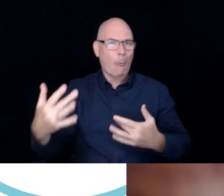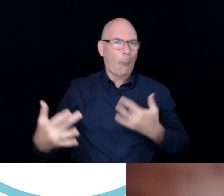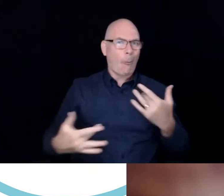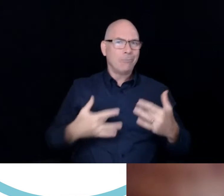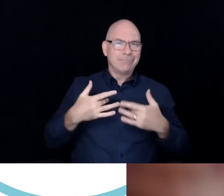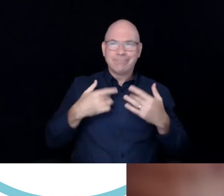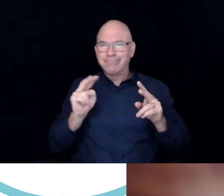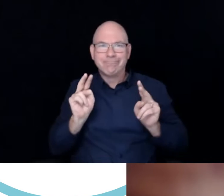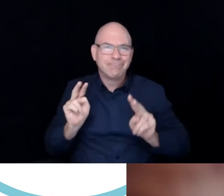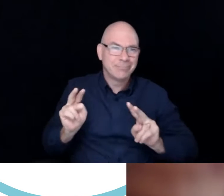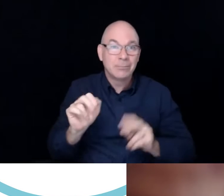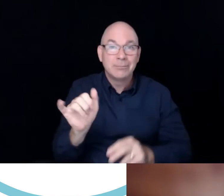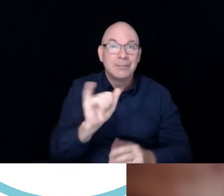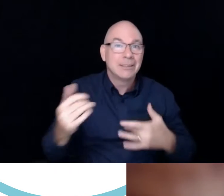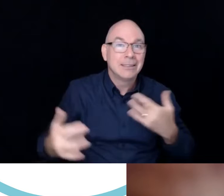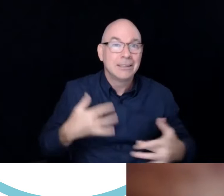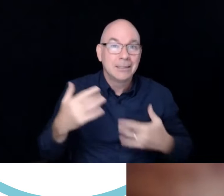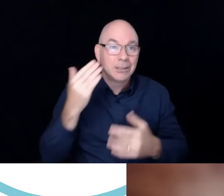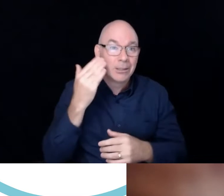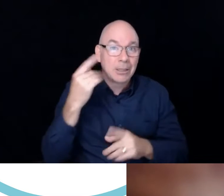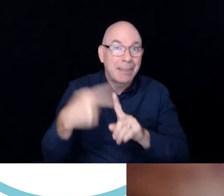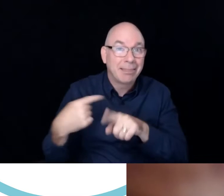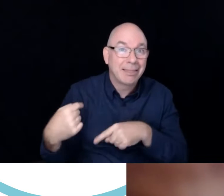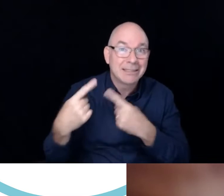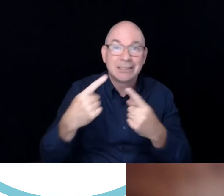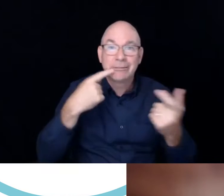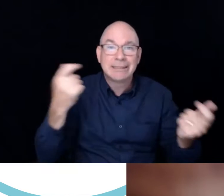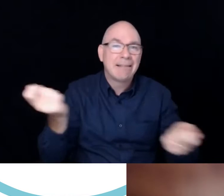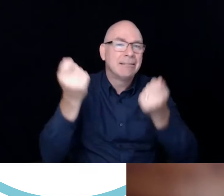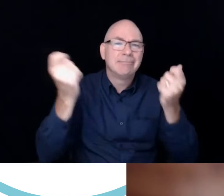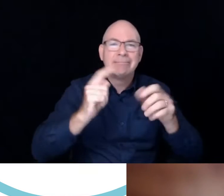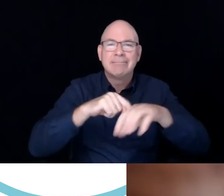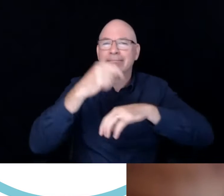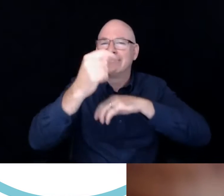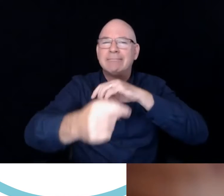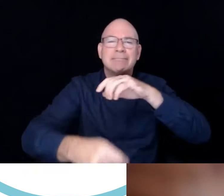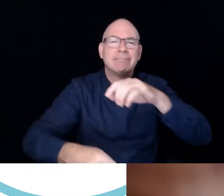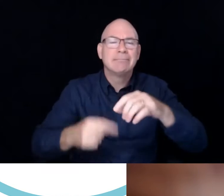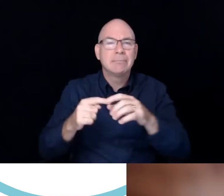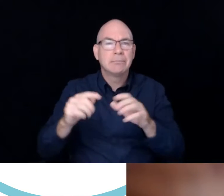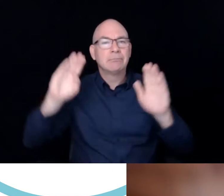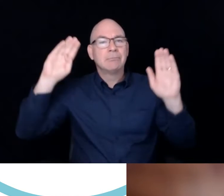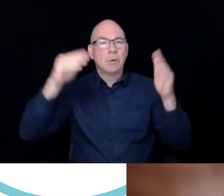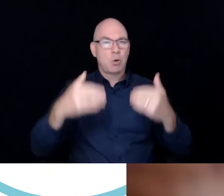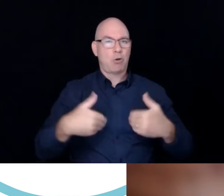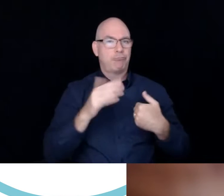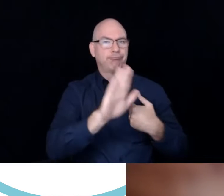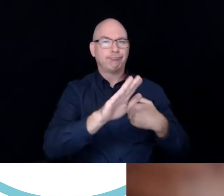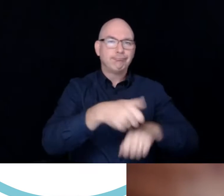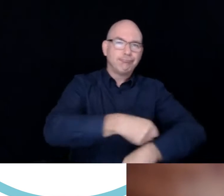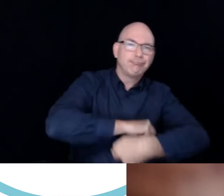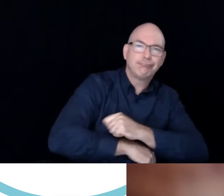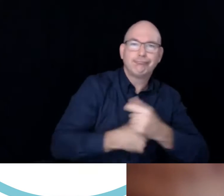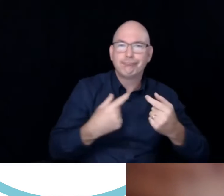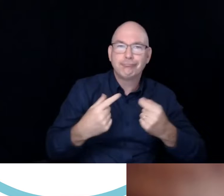and exciting also to know that all month long, celebrations around the world will recognize the importance of youth efforts, youth leadership, and